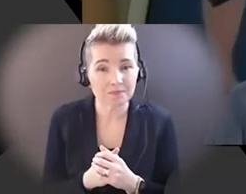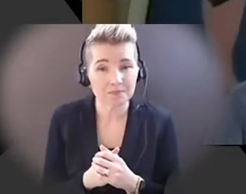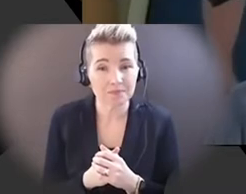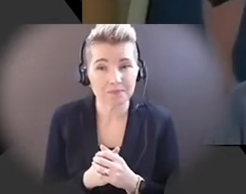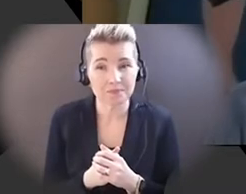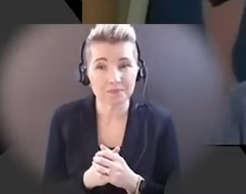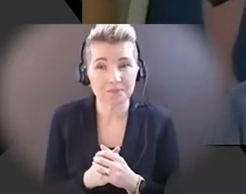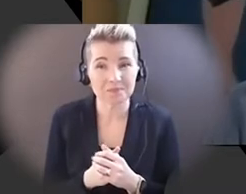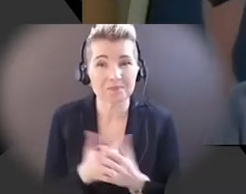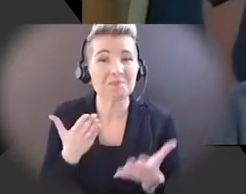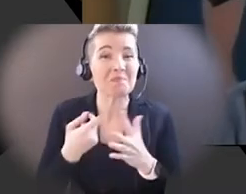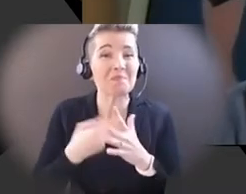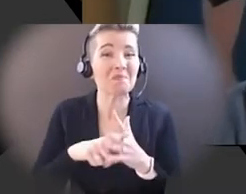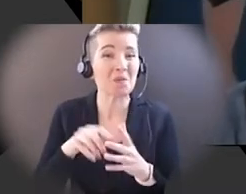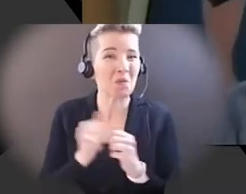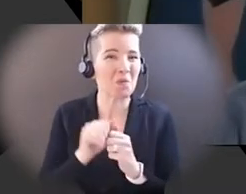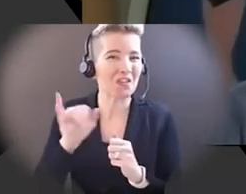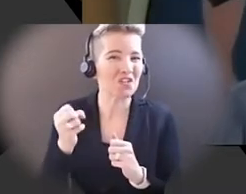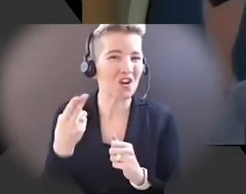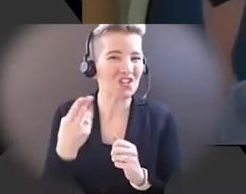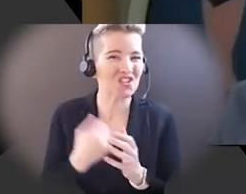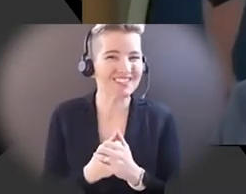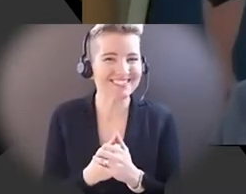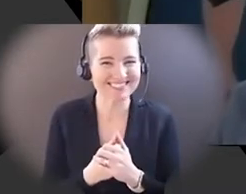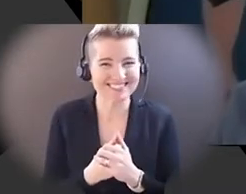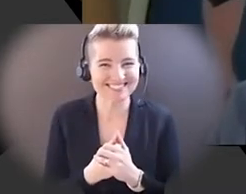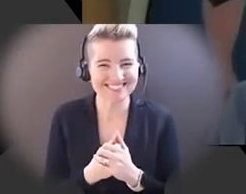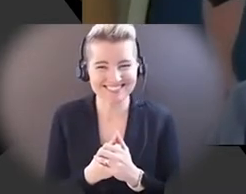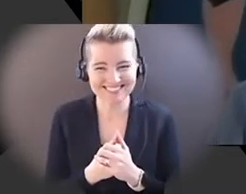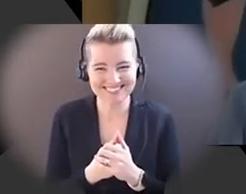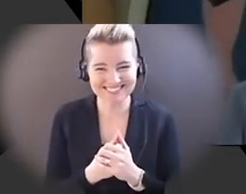And maybe start with Josh, since he went last time.